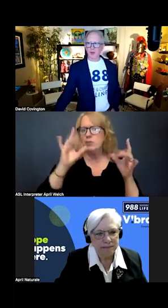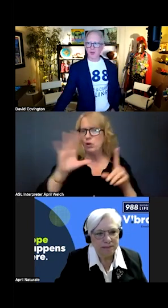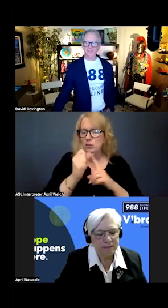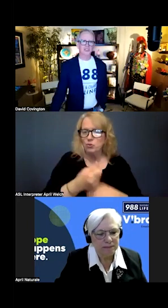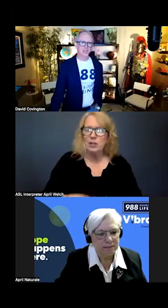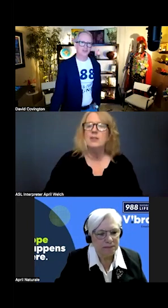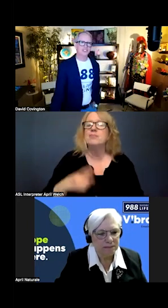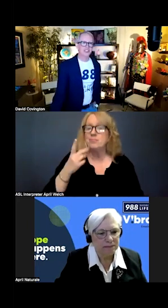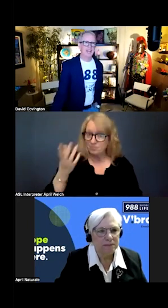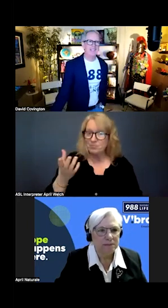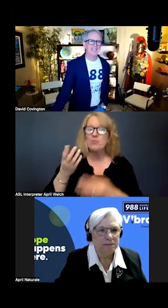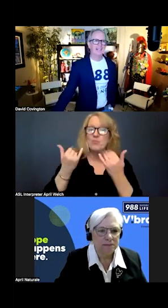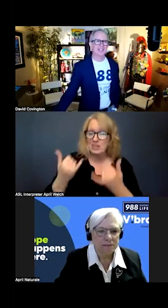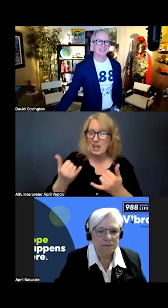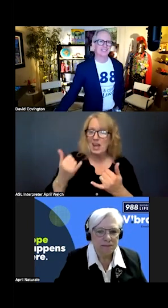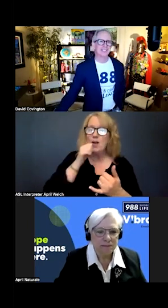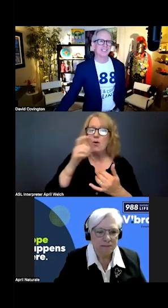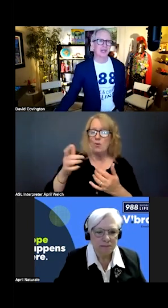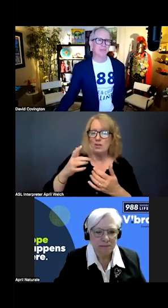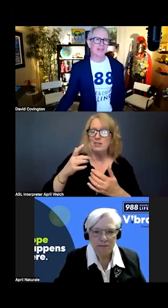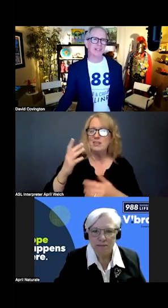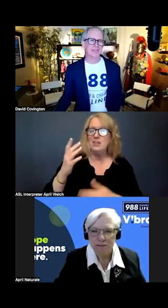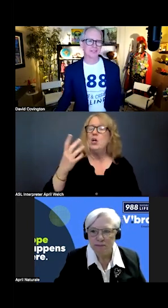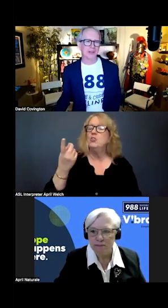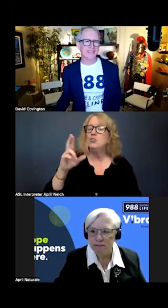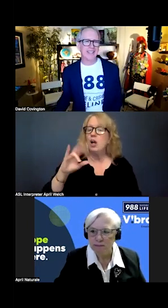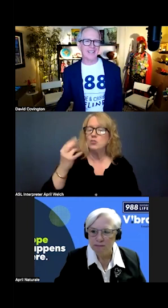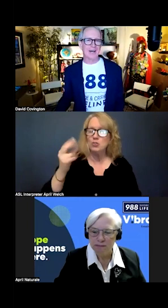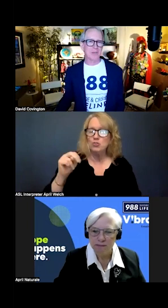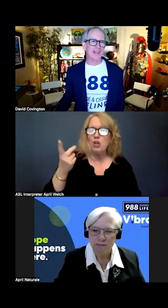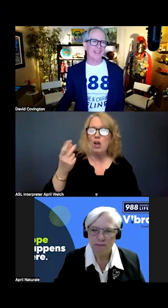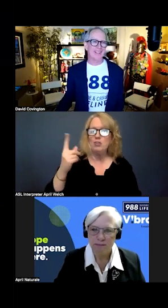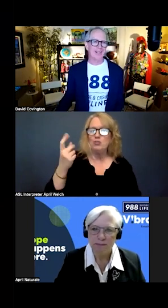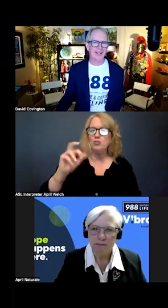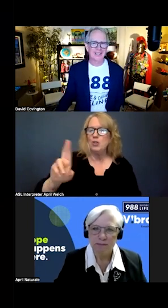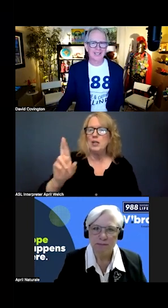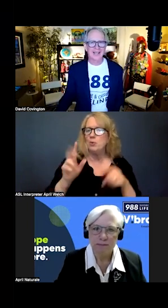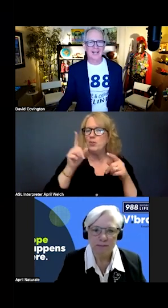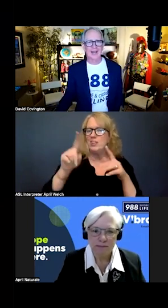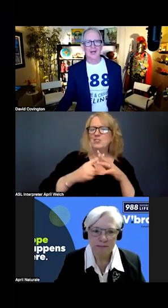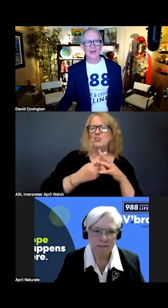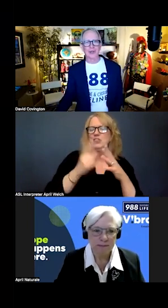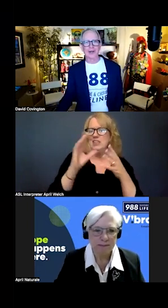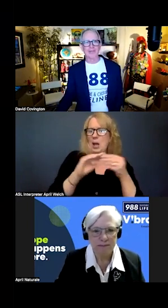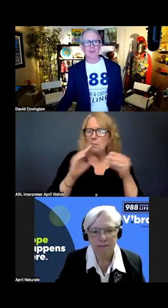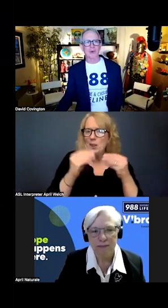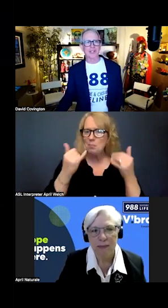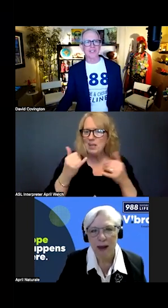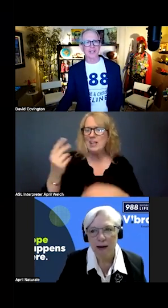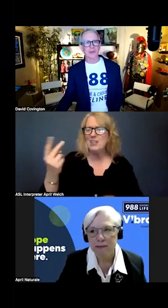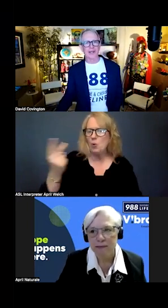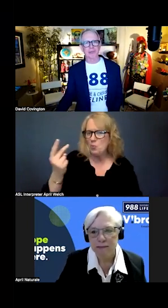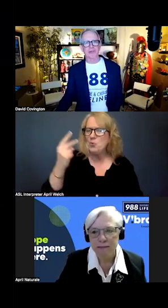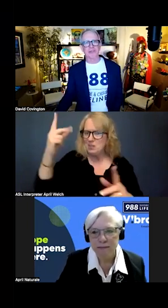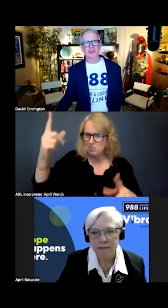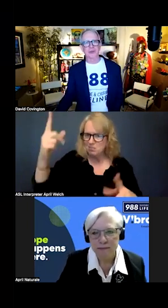And that brings us to this chat. Dr. John Draper sort of teed it up a bit here. You and I have been working